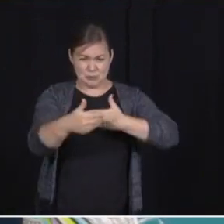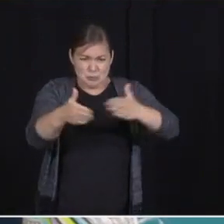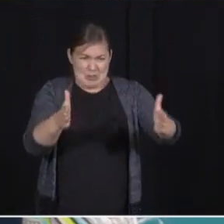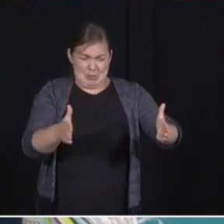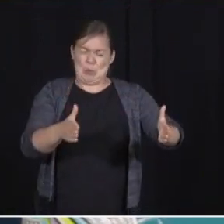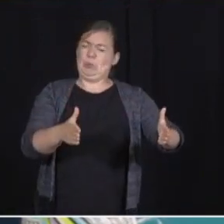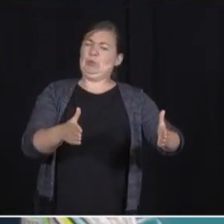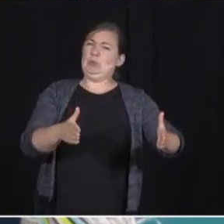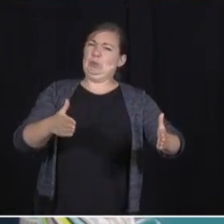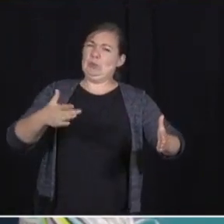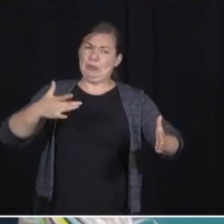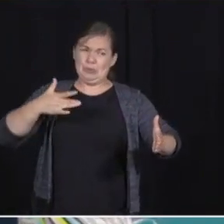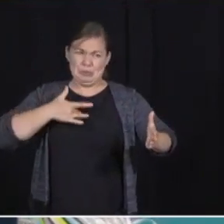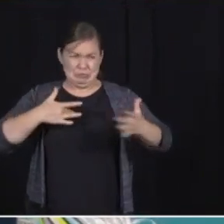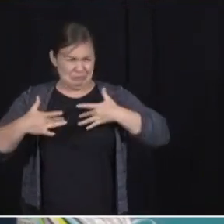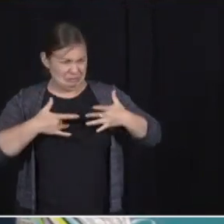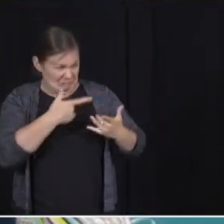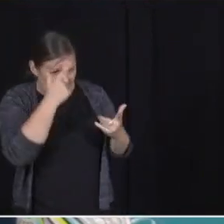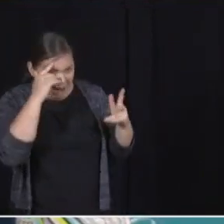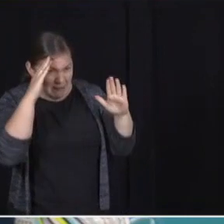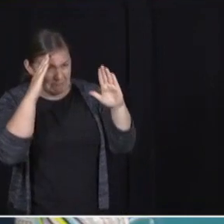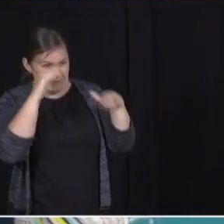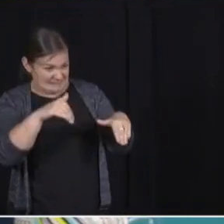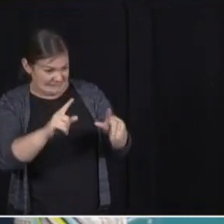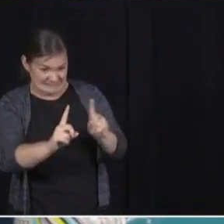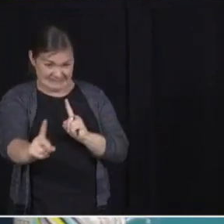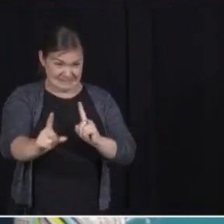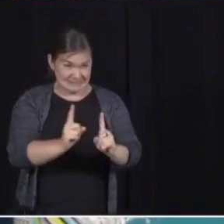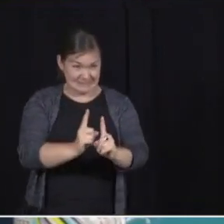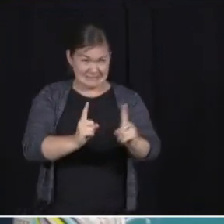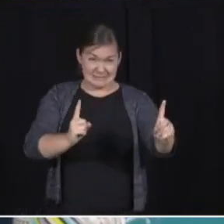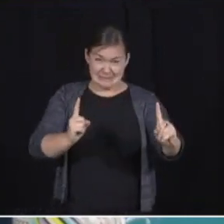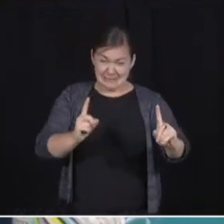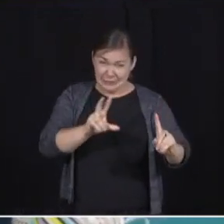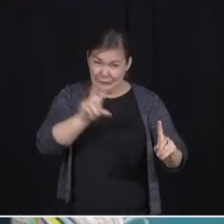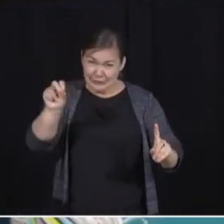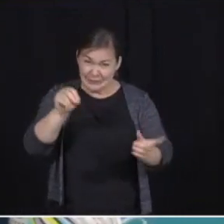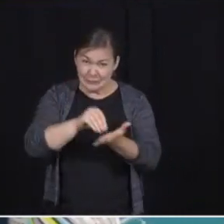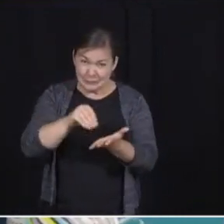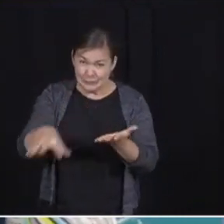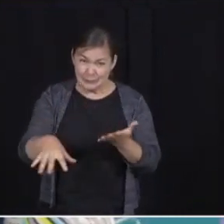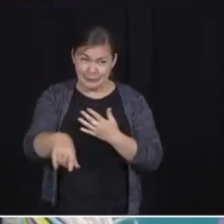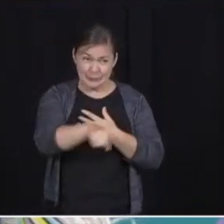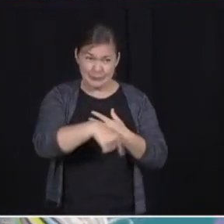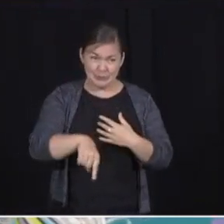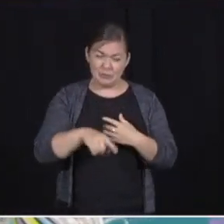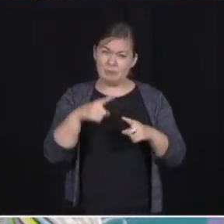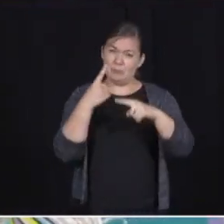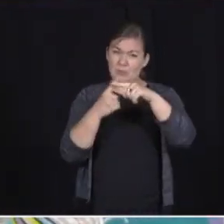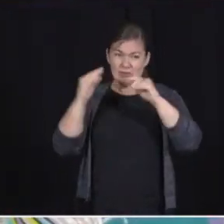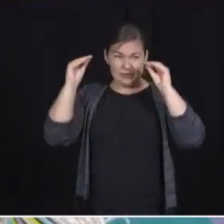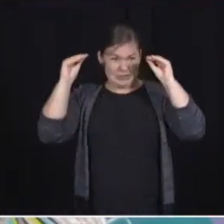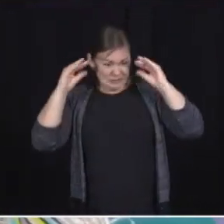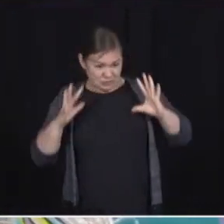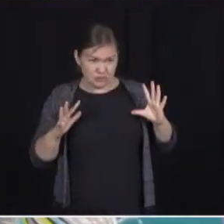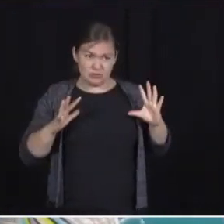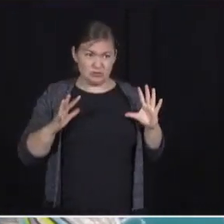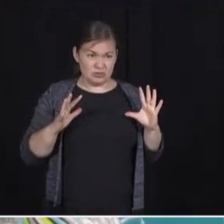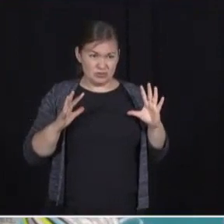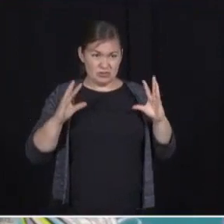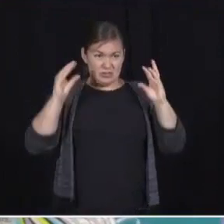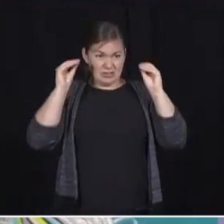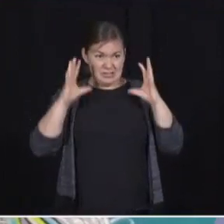be able to distance? And then the other is regarding teachers. Given that there are going to be both online and